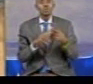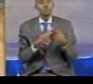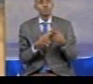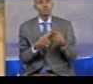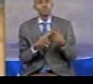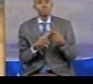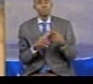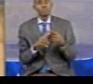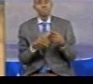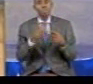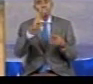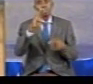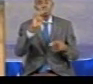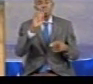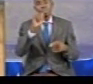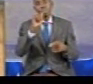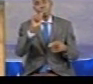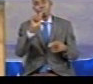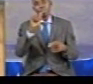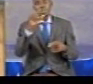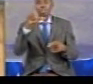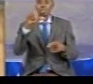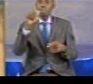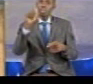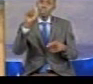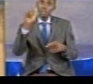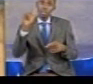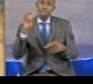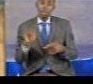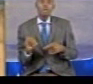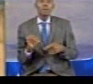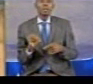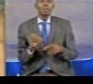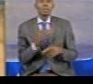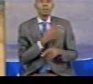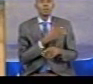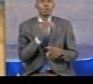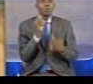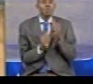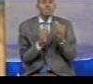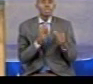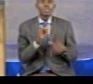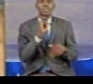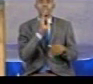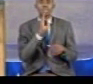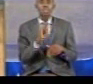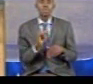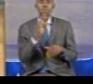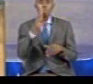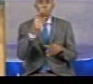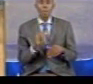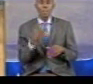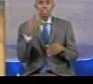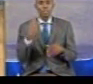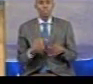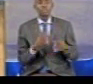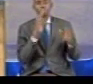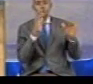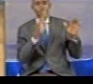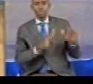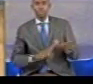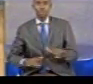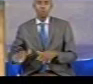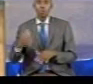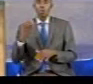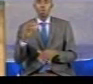the son of Beor, and to Pethor, which is by the river of the